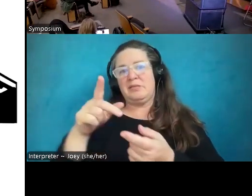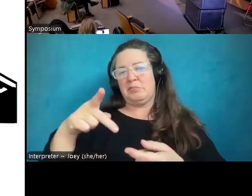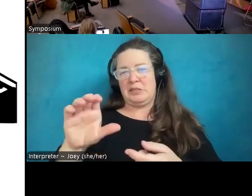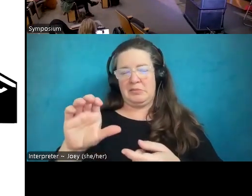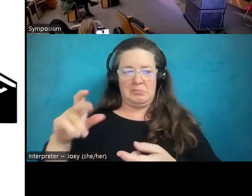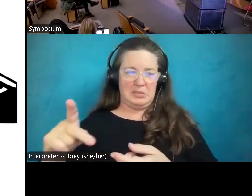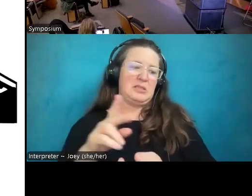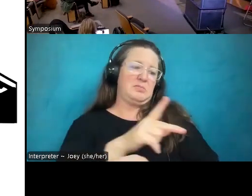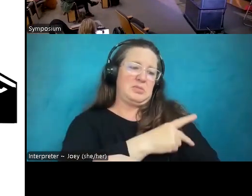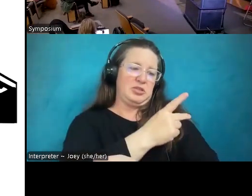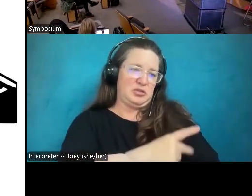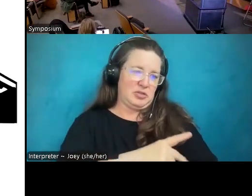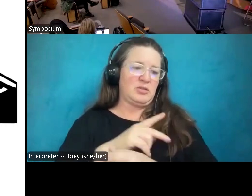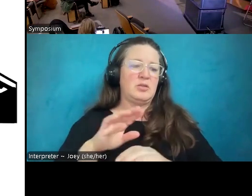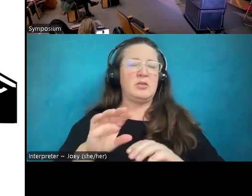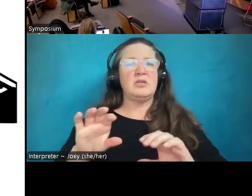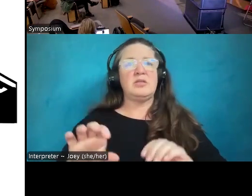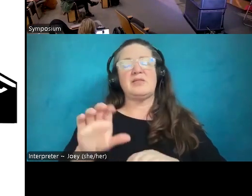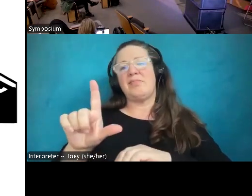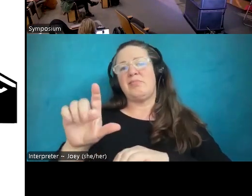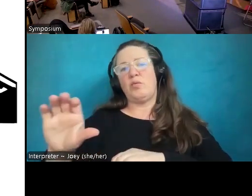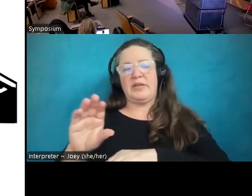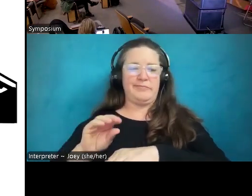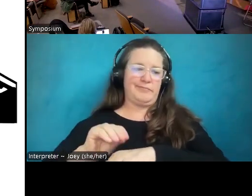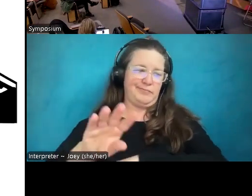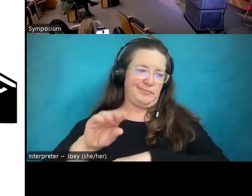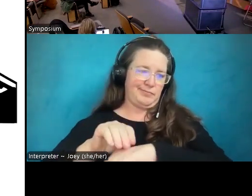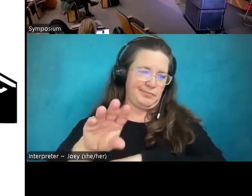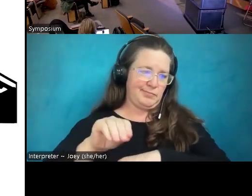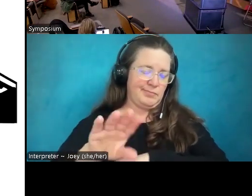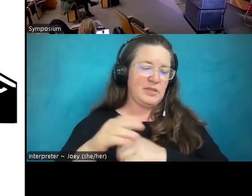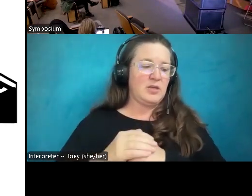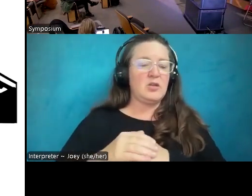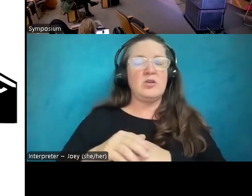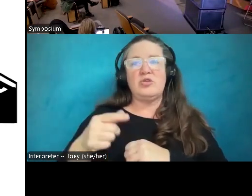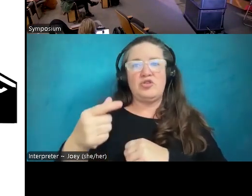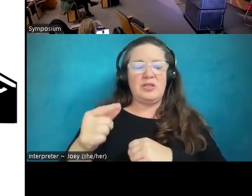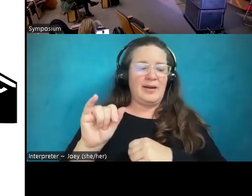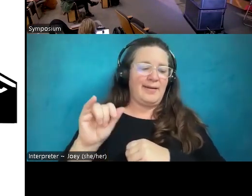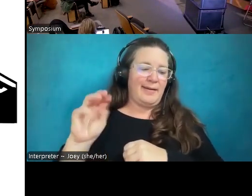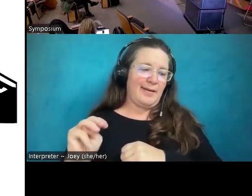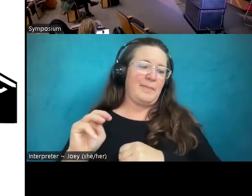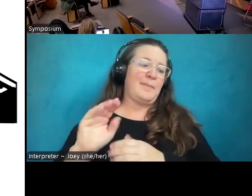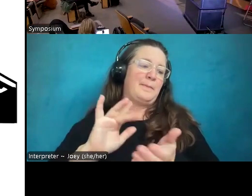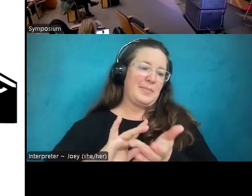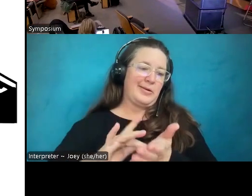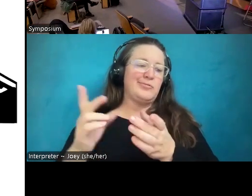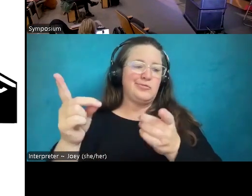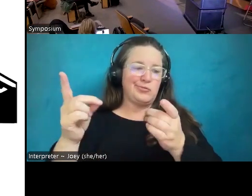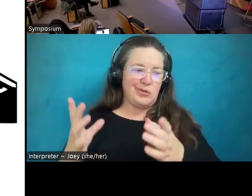COVID consultations. She has been the General Internal Medicine Medical Director for Long COVID Clinic since